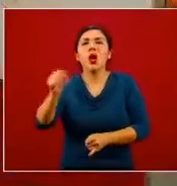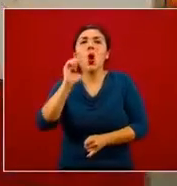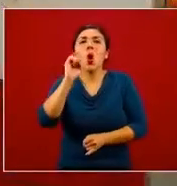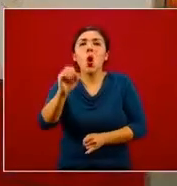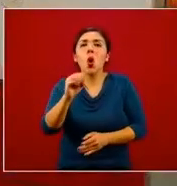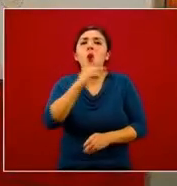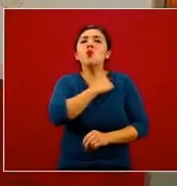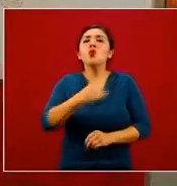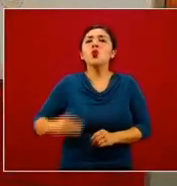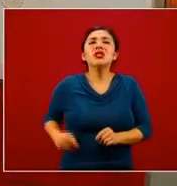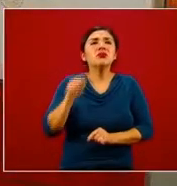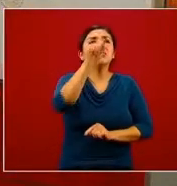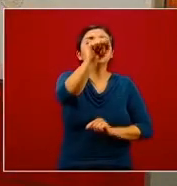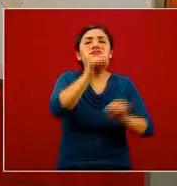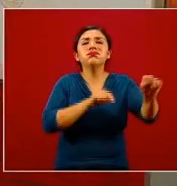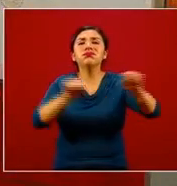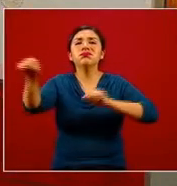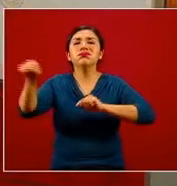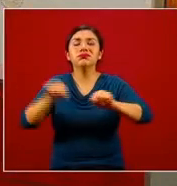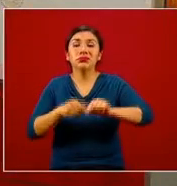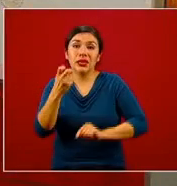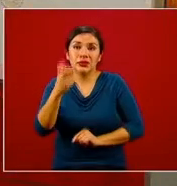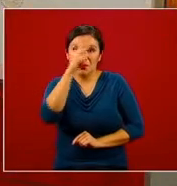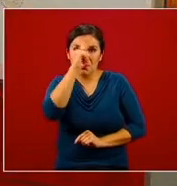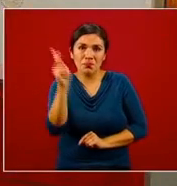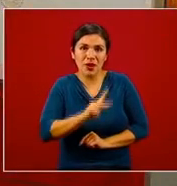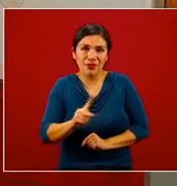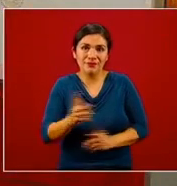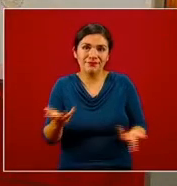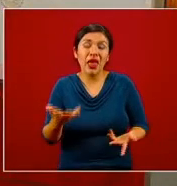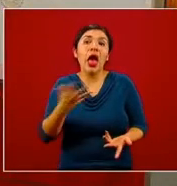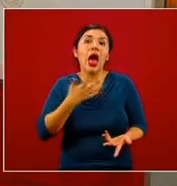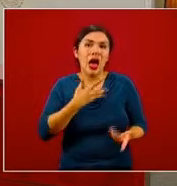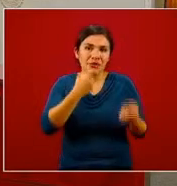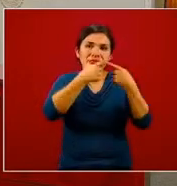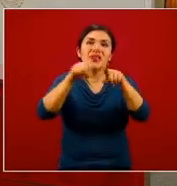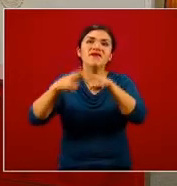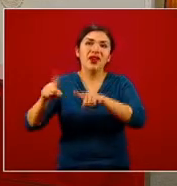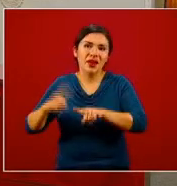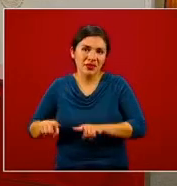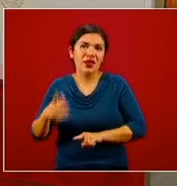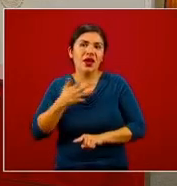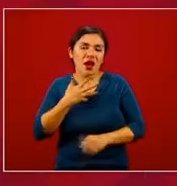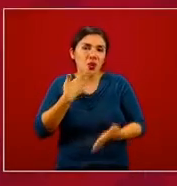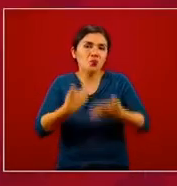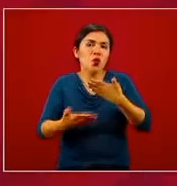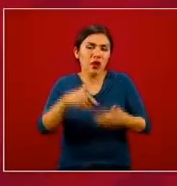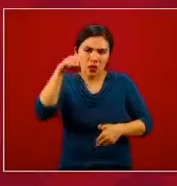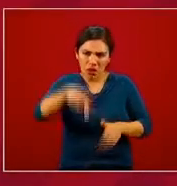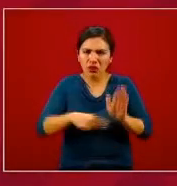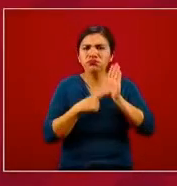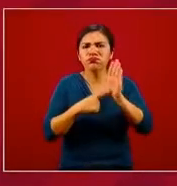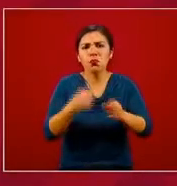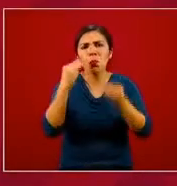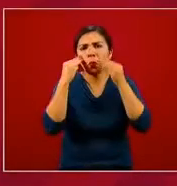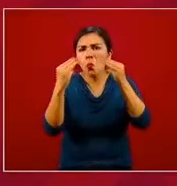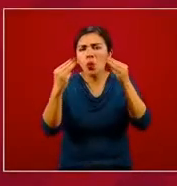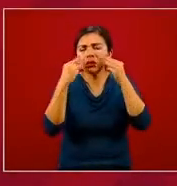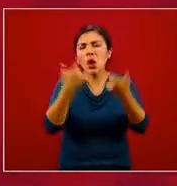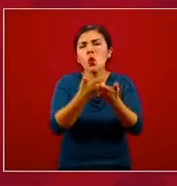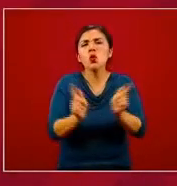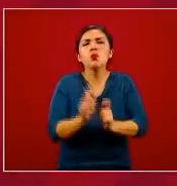Compare that with those same 5,000 people move from one end of the city to the other or between